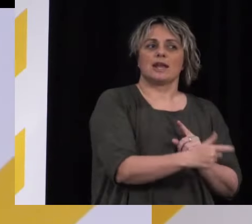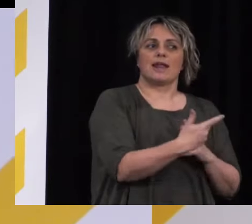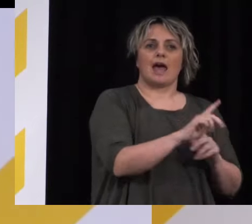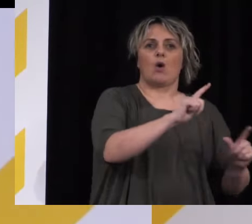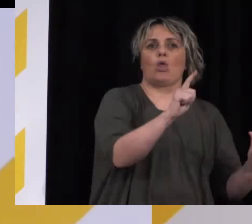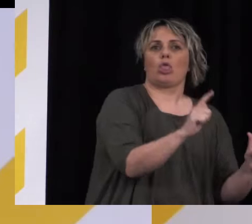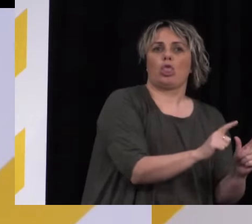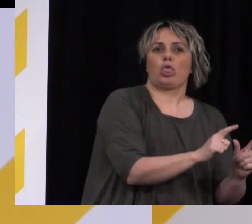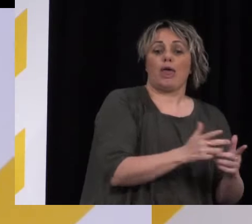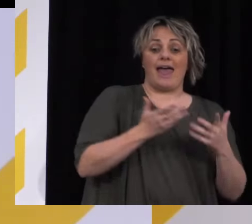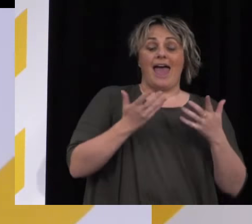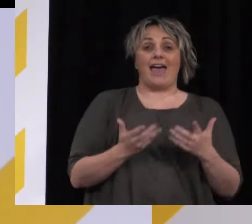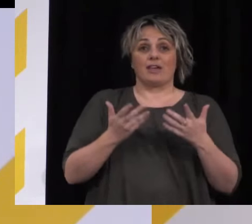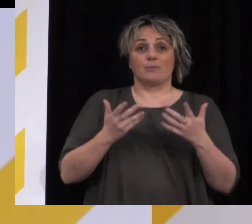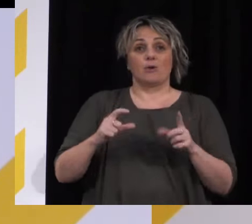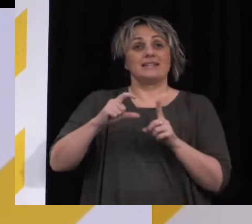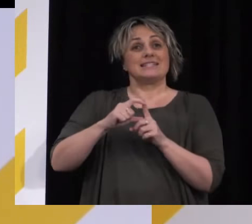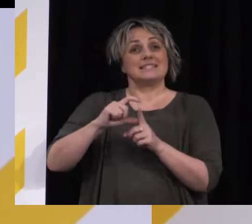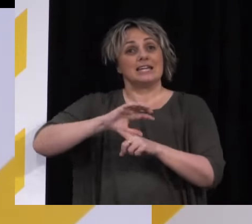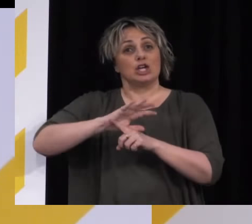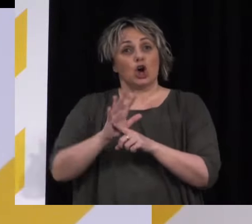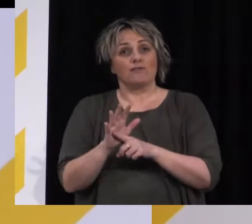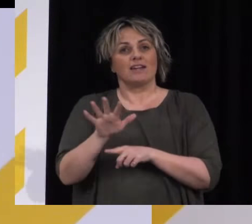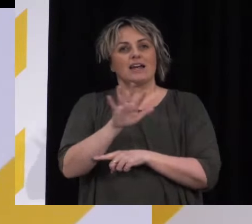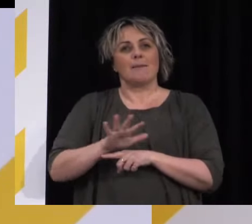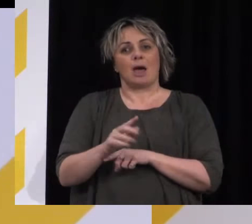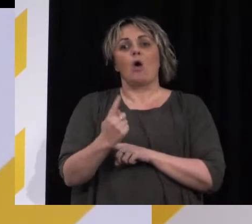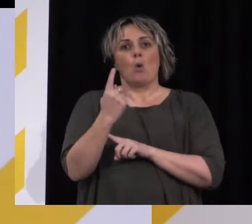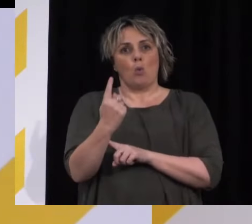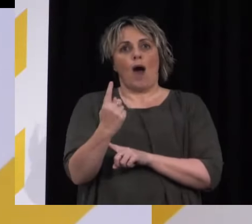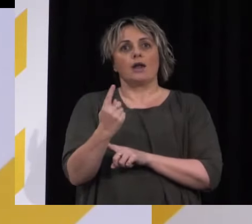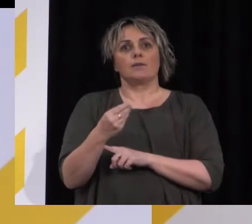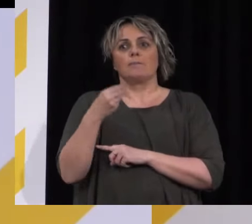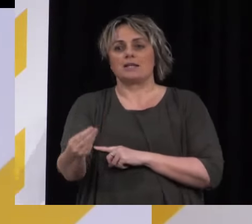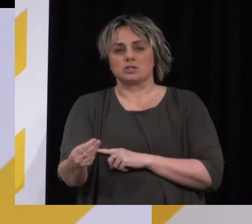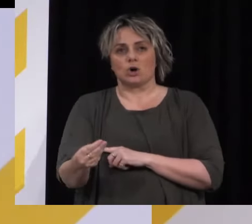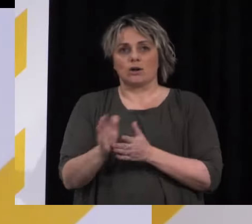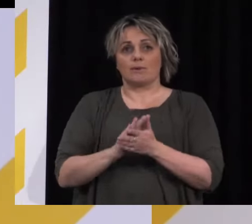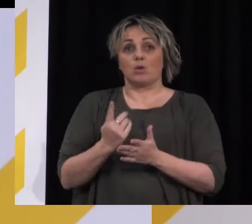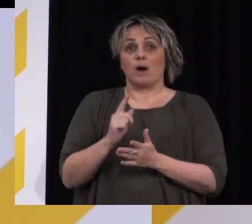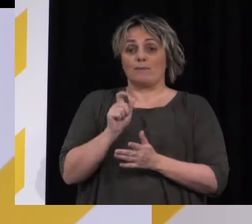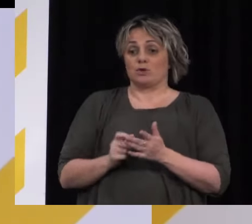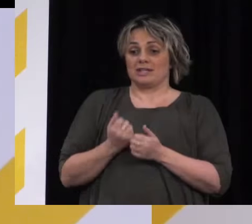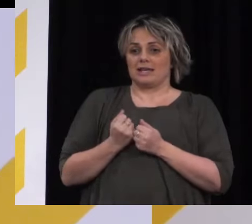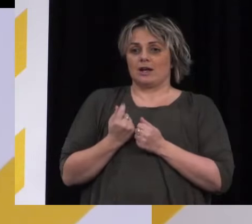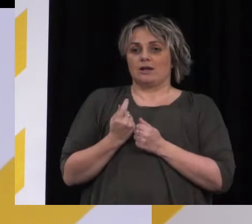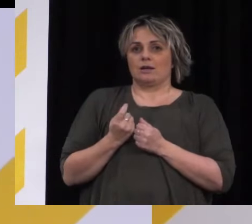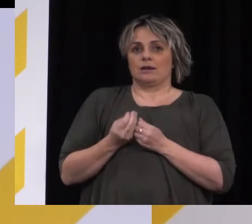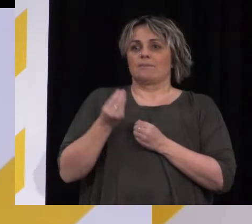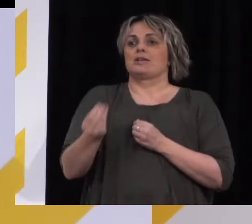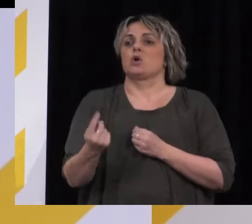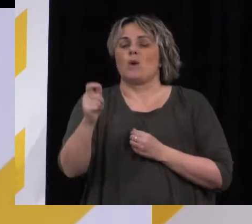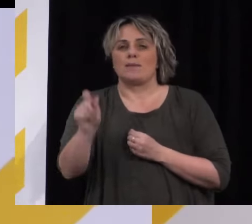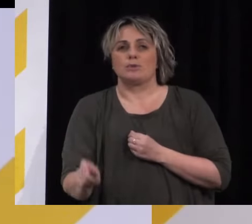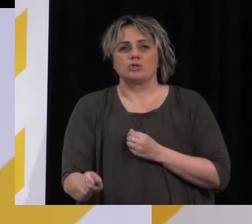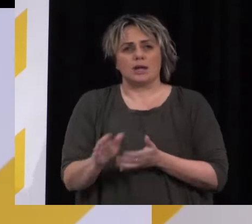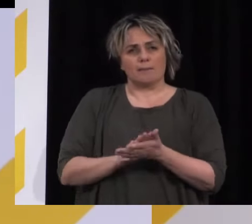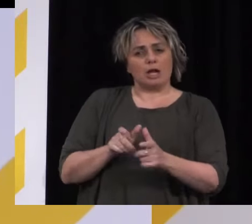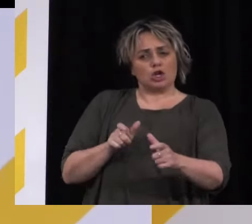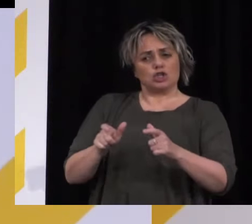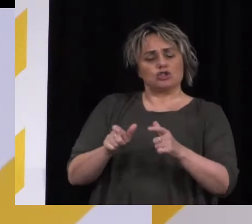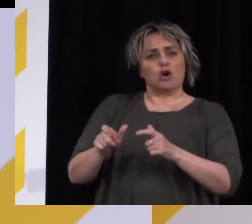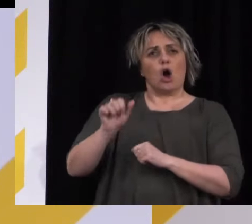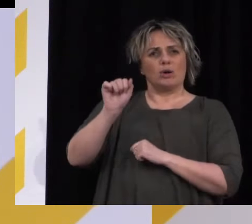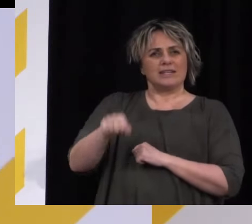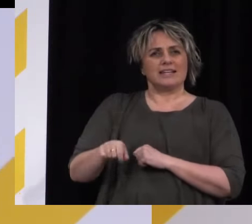for our current group of active subclusters is around 1. So it's controlled, but it's just it's almost on